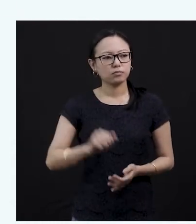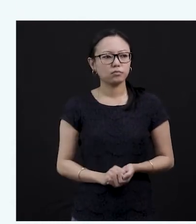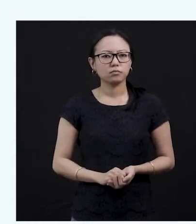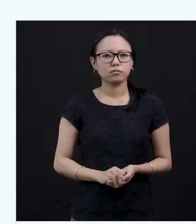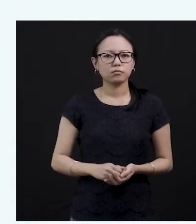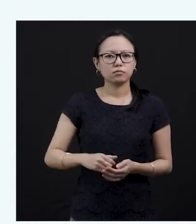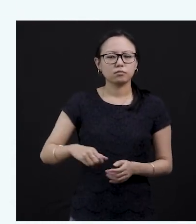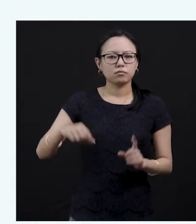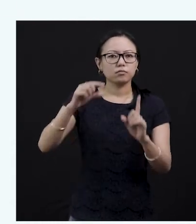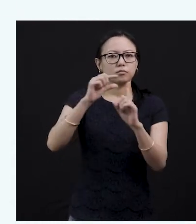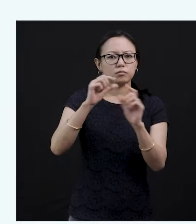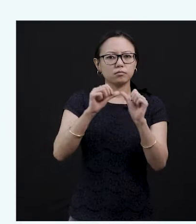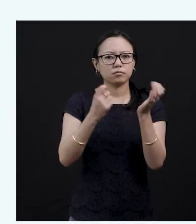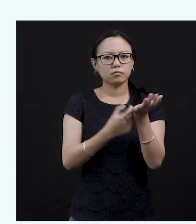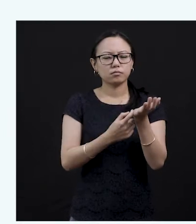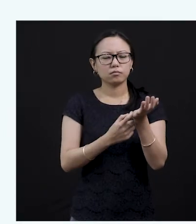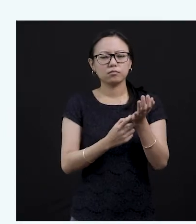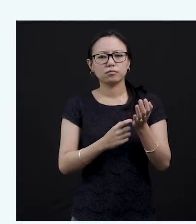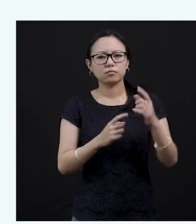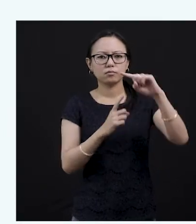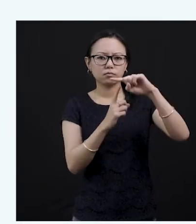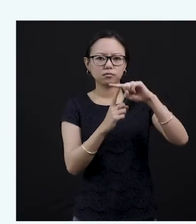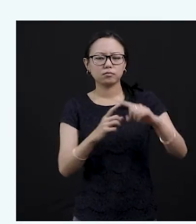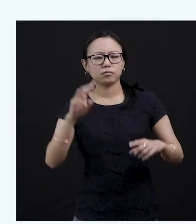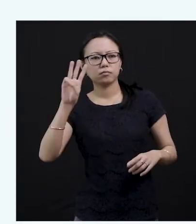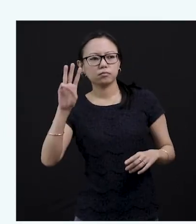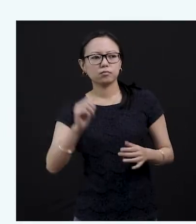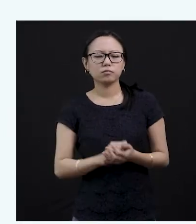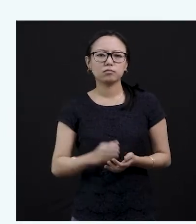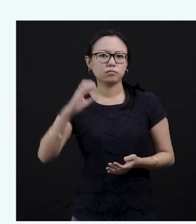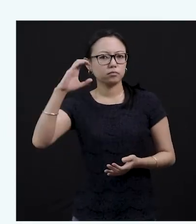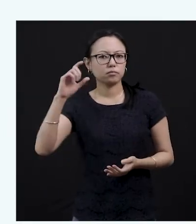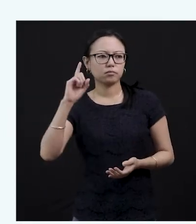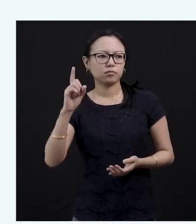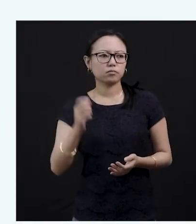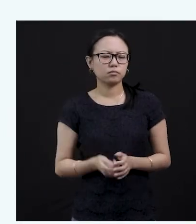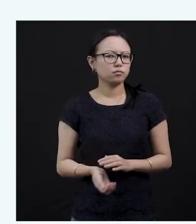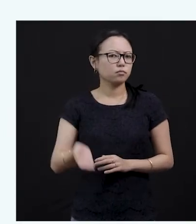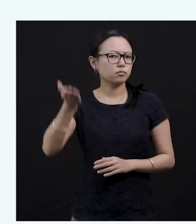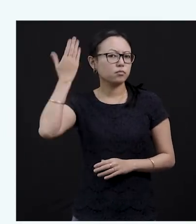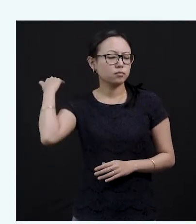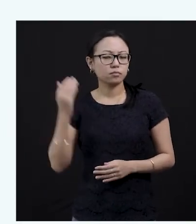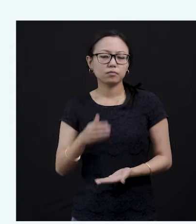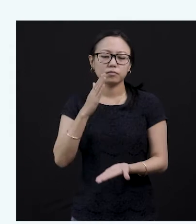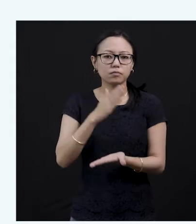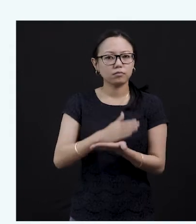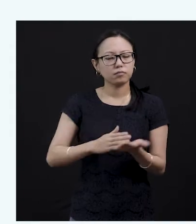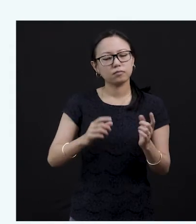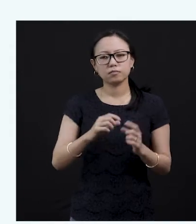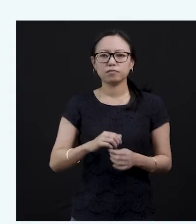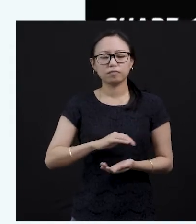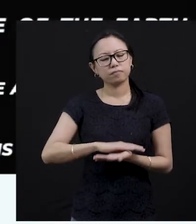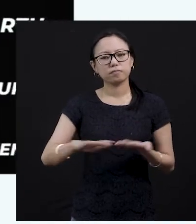of chapter 1. That is the remaining portion of this chapter, which we haven't covered in the last 2 classes.